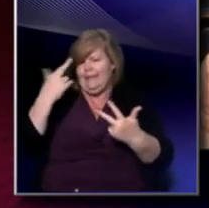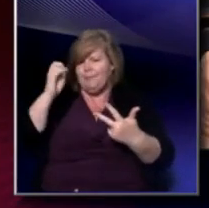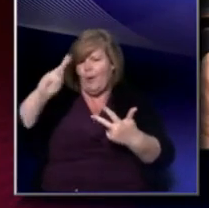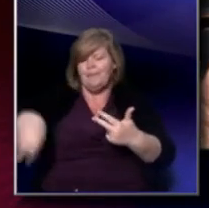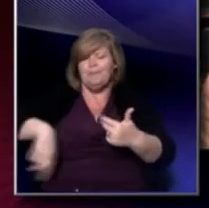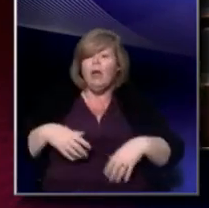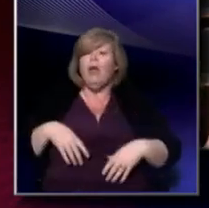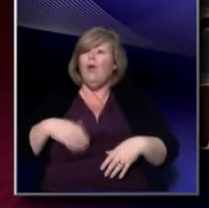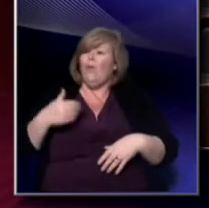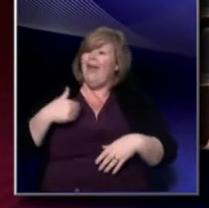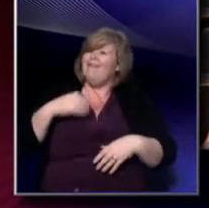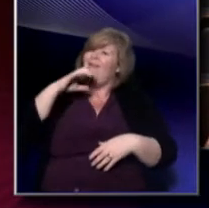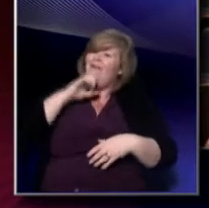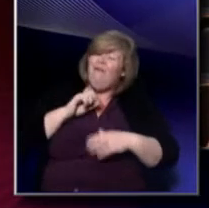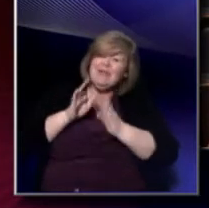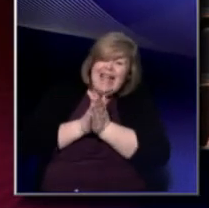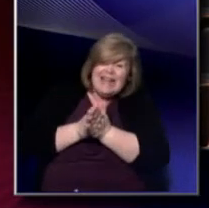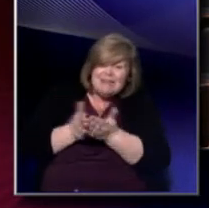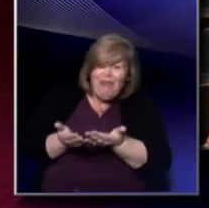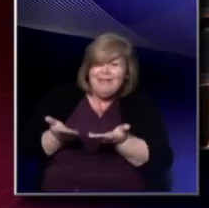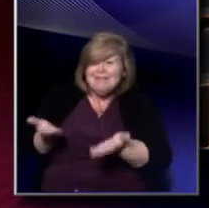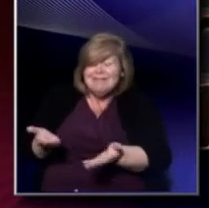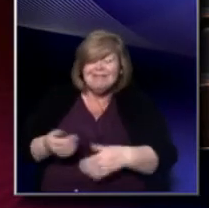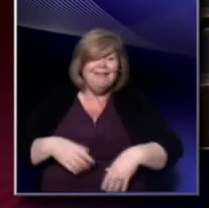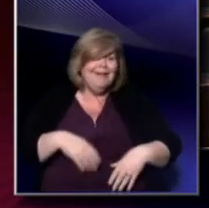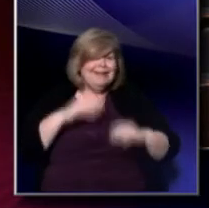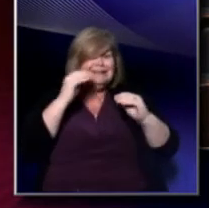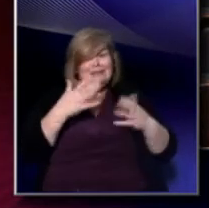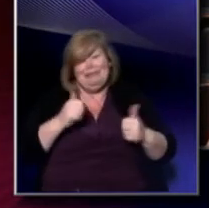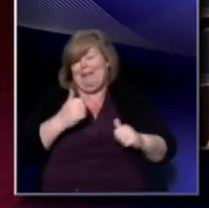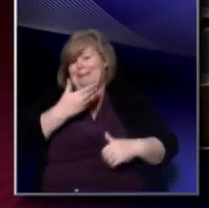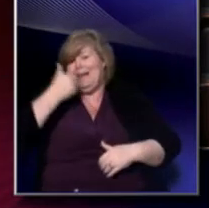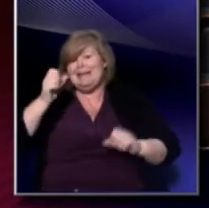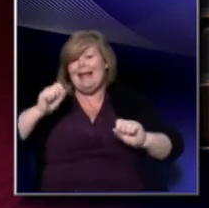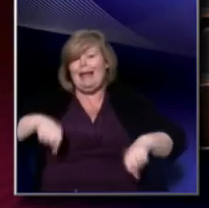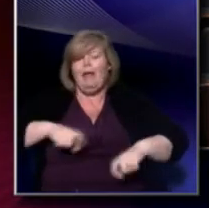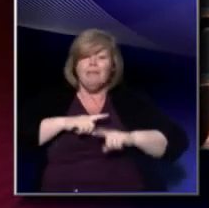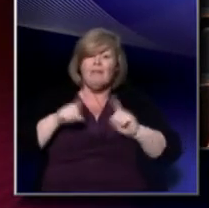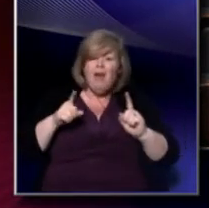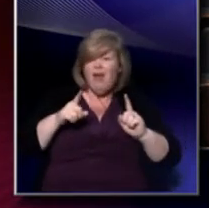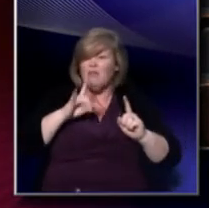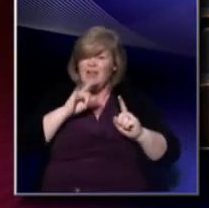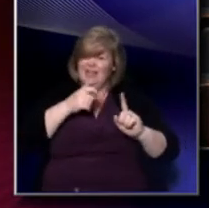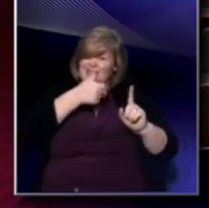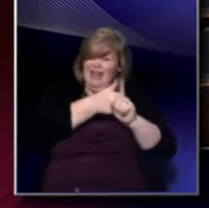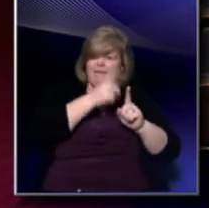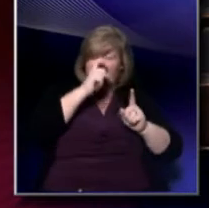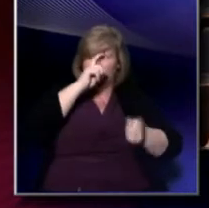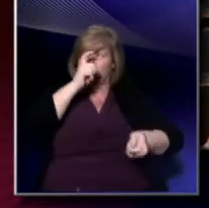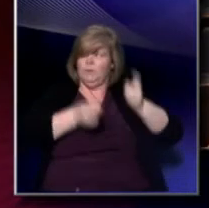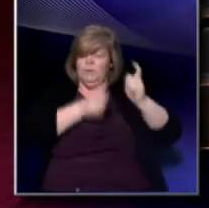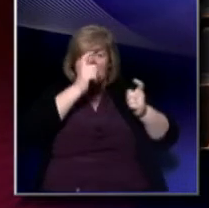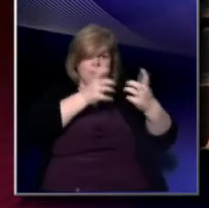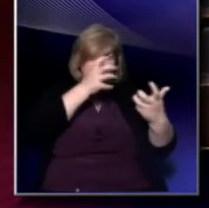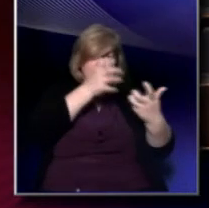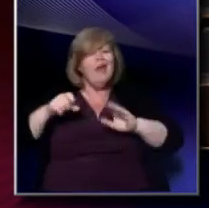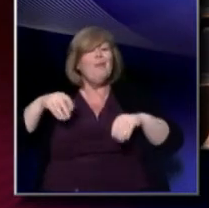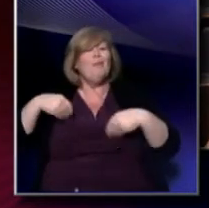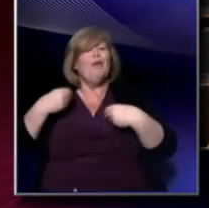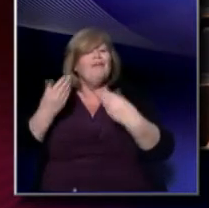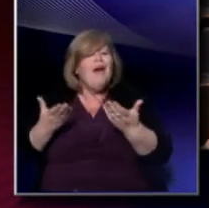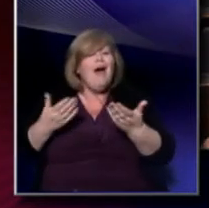one, we really can with the resources that they have, but they're having to adapt those really on their own to try to meet the needs of the